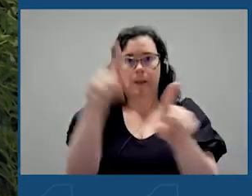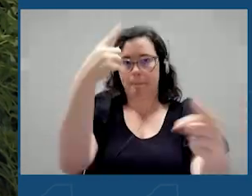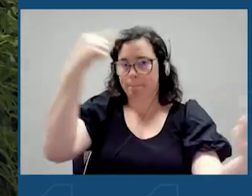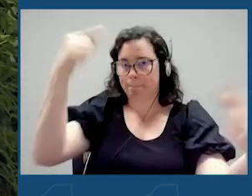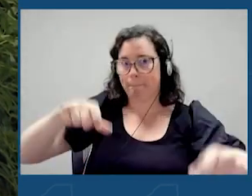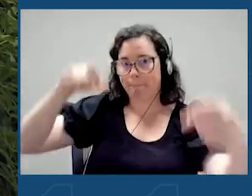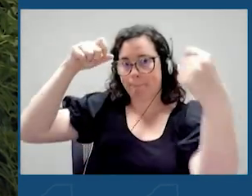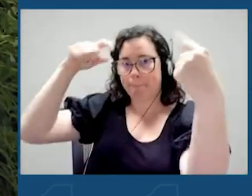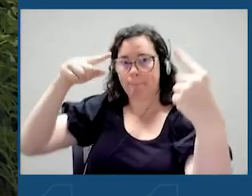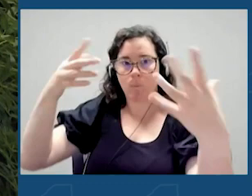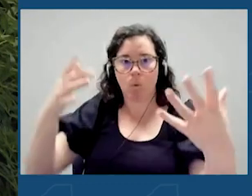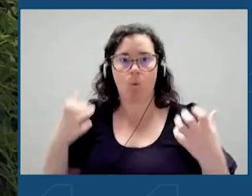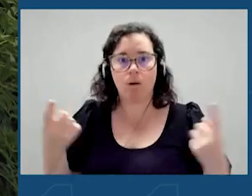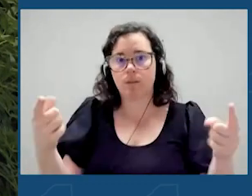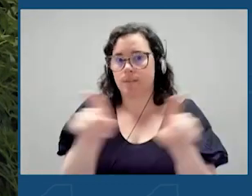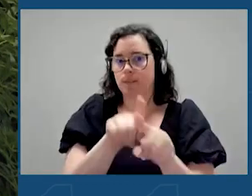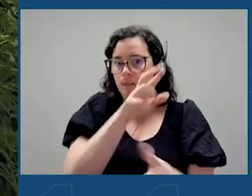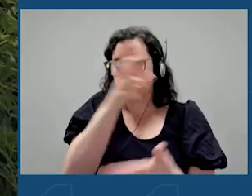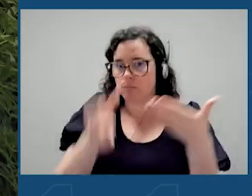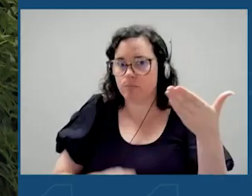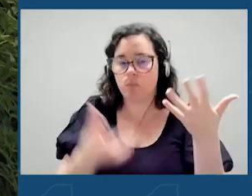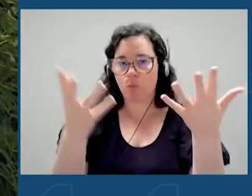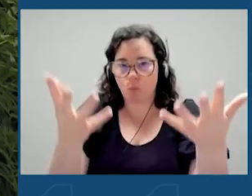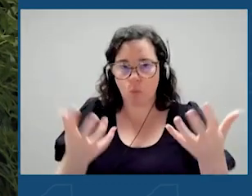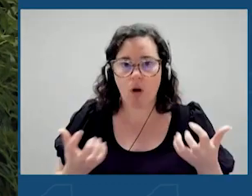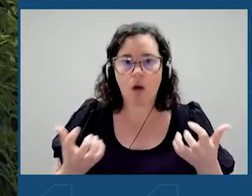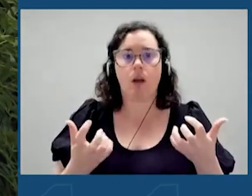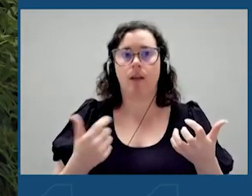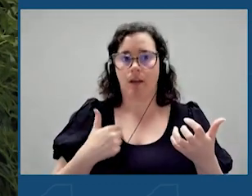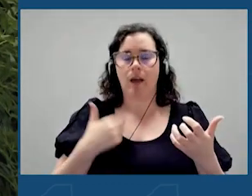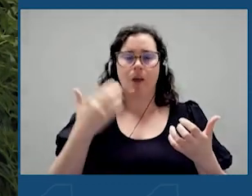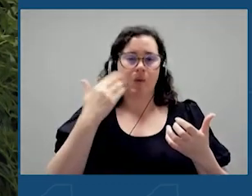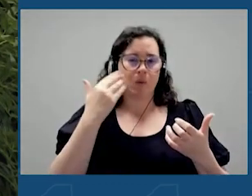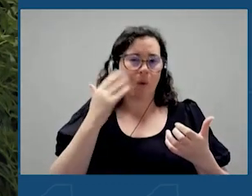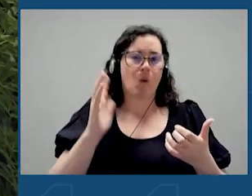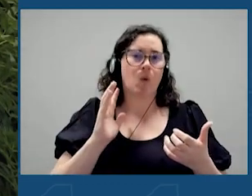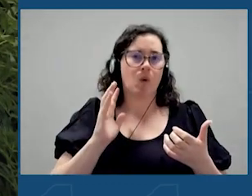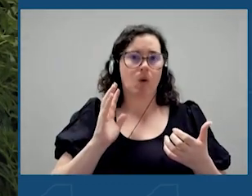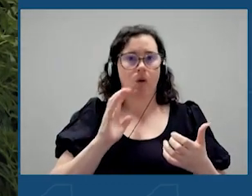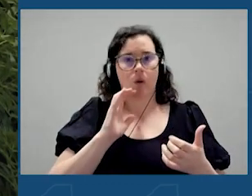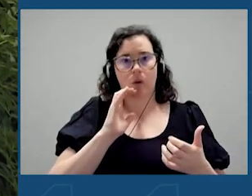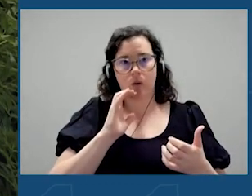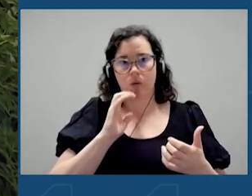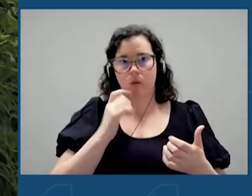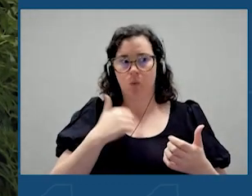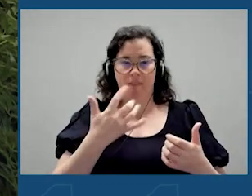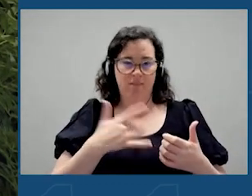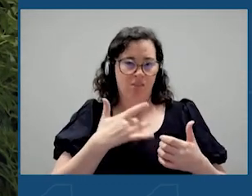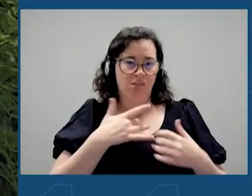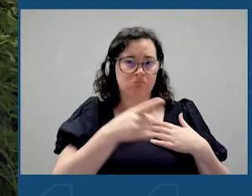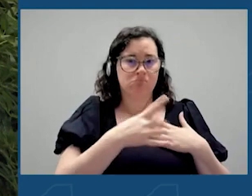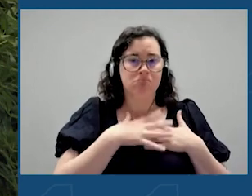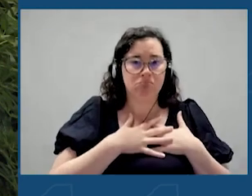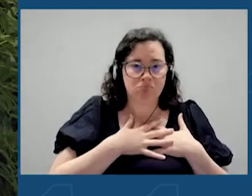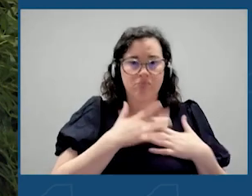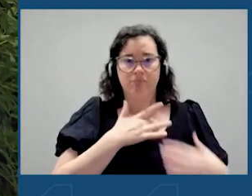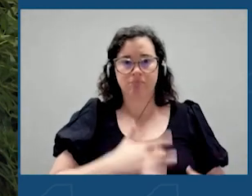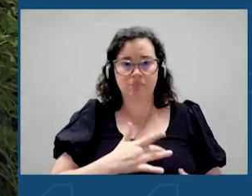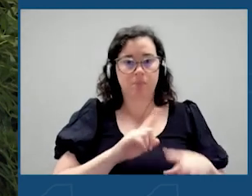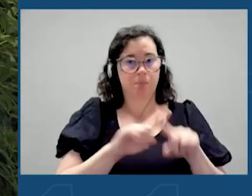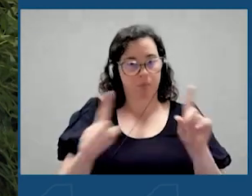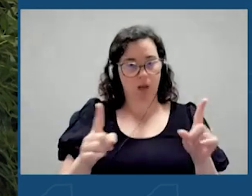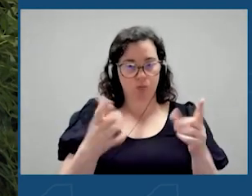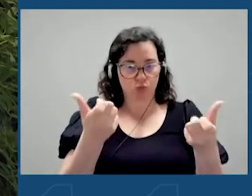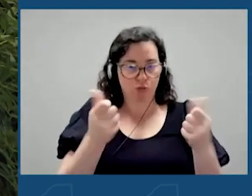same outcome. And I think we all had a big loss here, certainly Ulster County, we're filling a void, but I've never seen a community, a